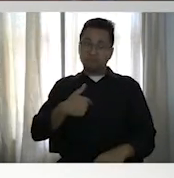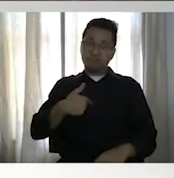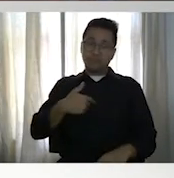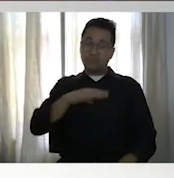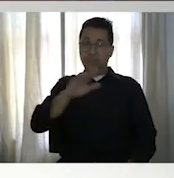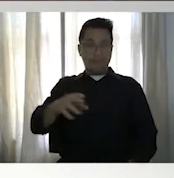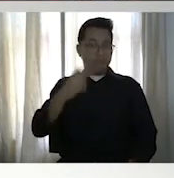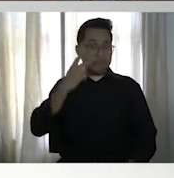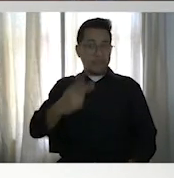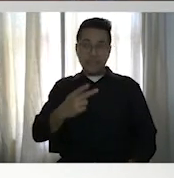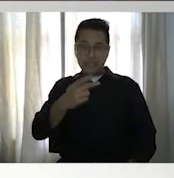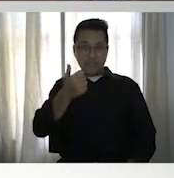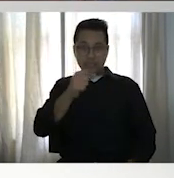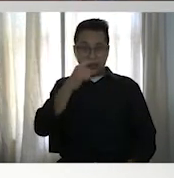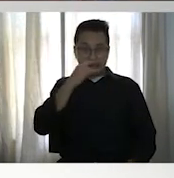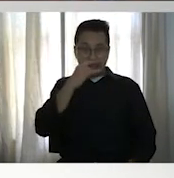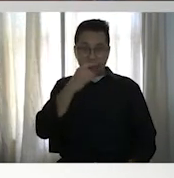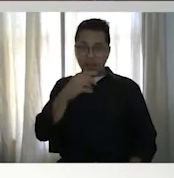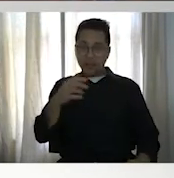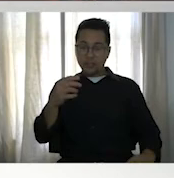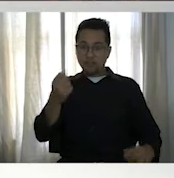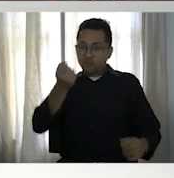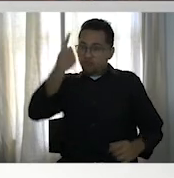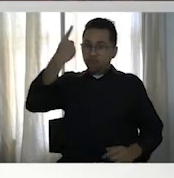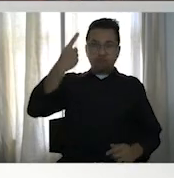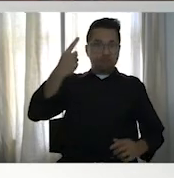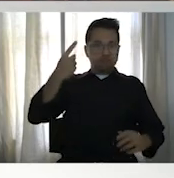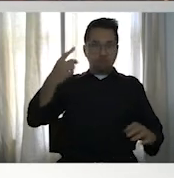any children get it this quickly.